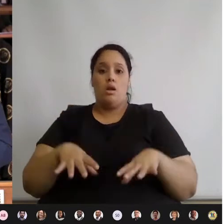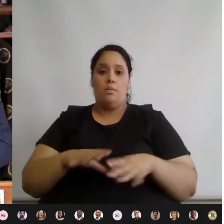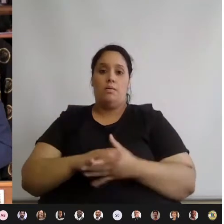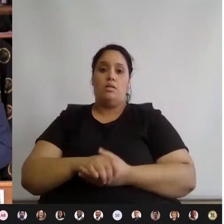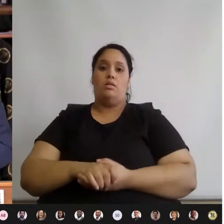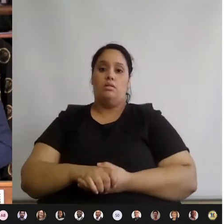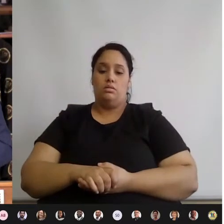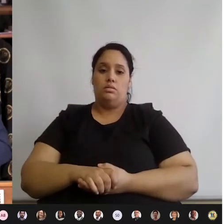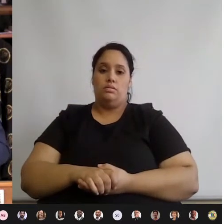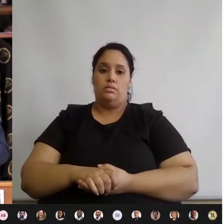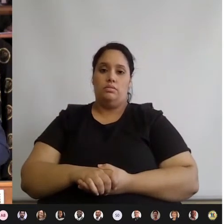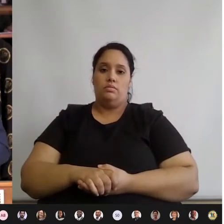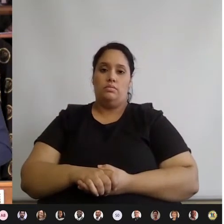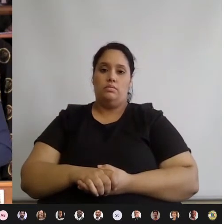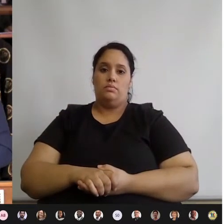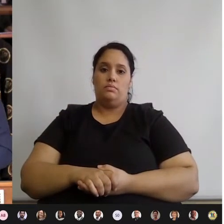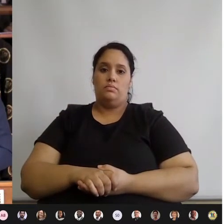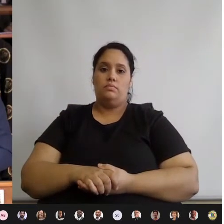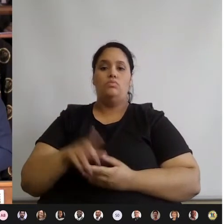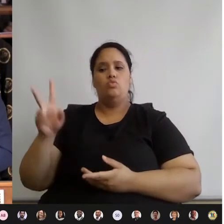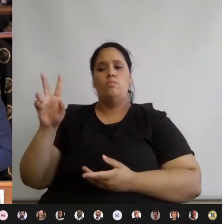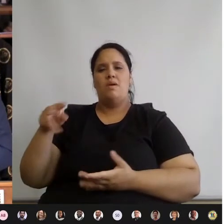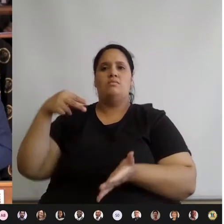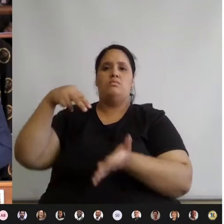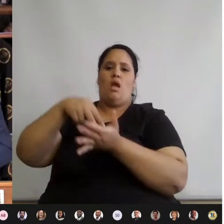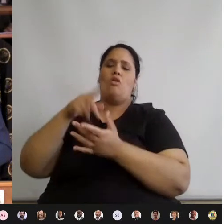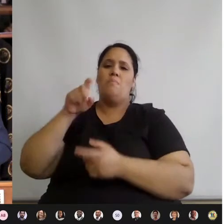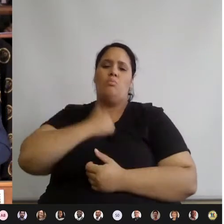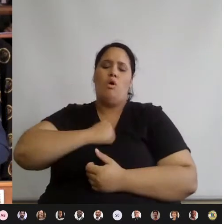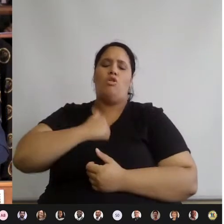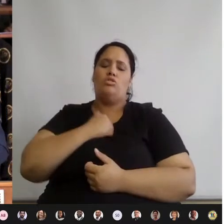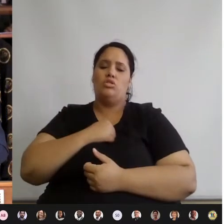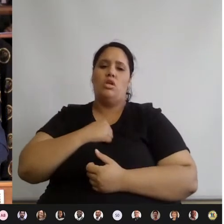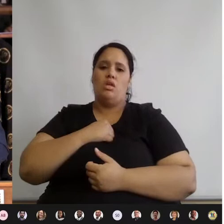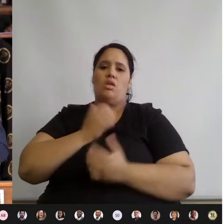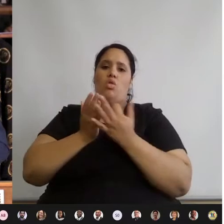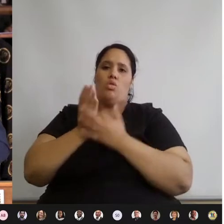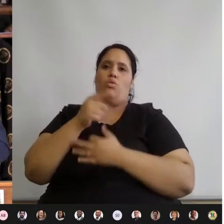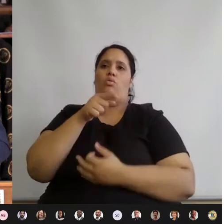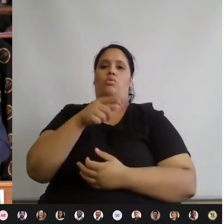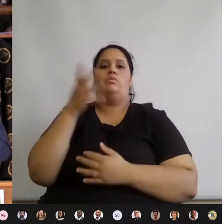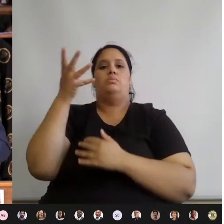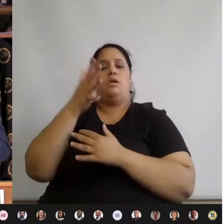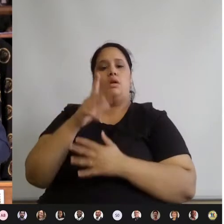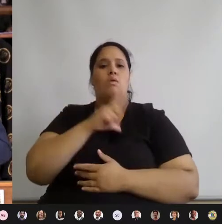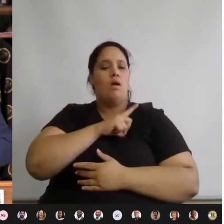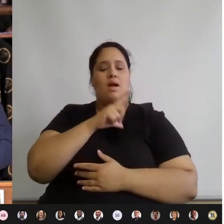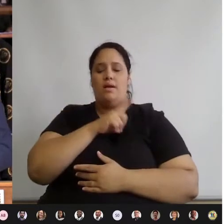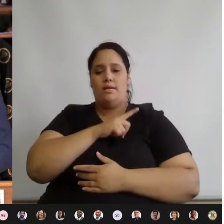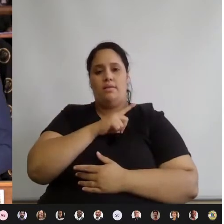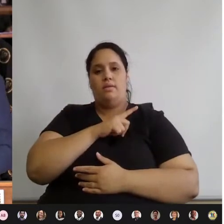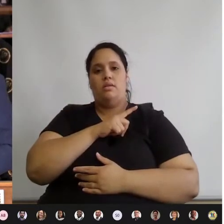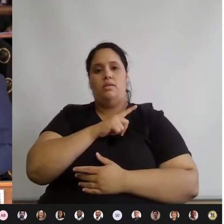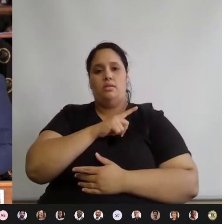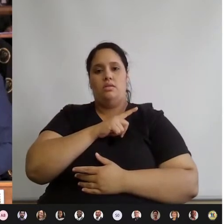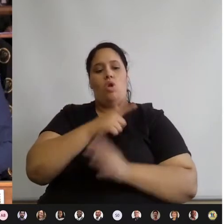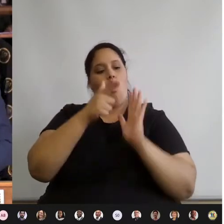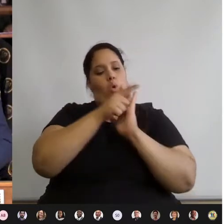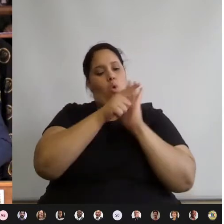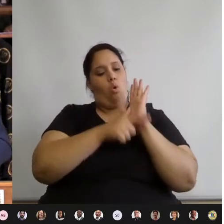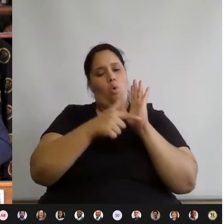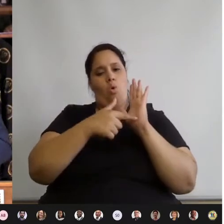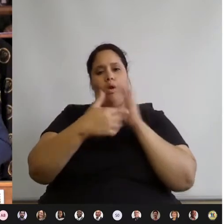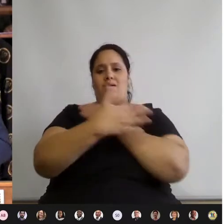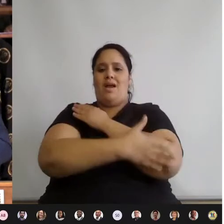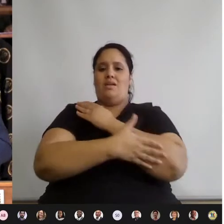think you should stand up and apologize for through you, Mr. Speaker. Because, you know, we have laws in our country that talk